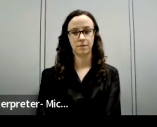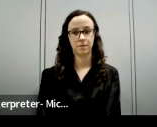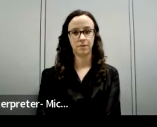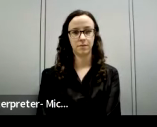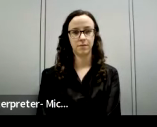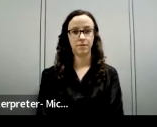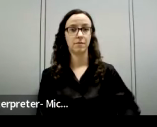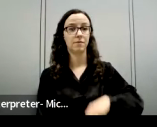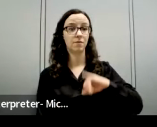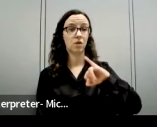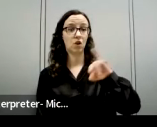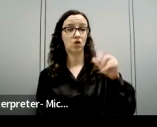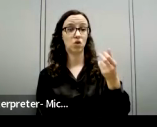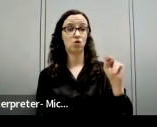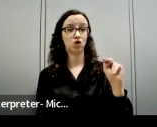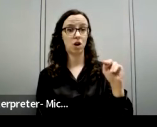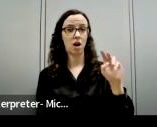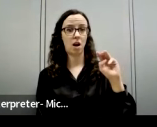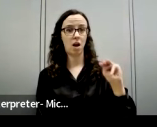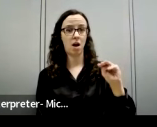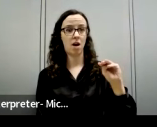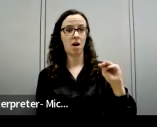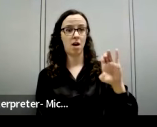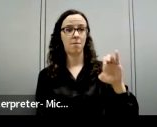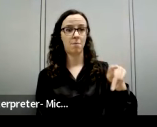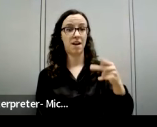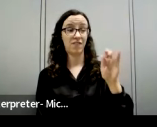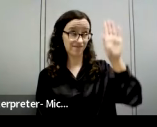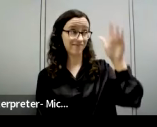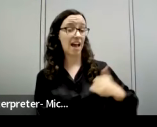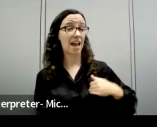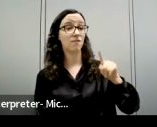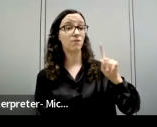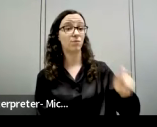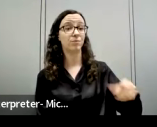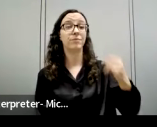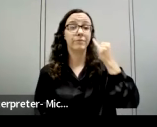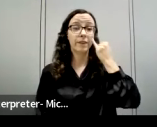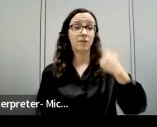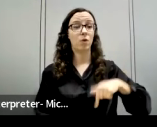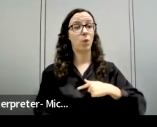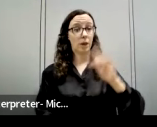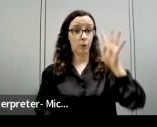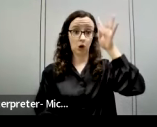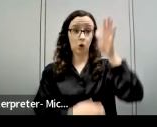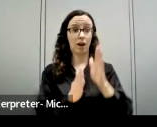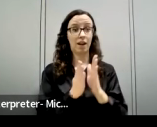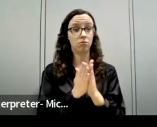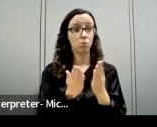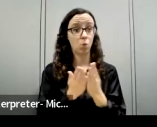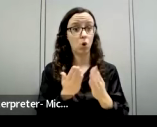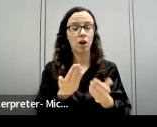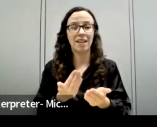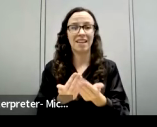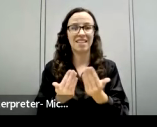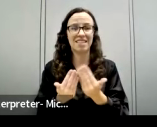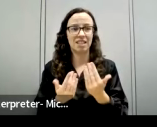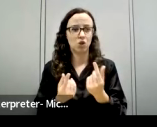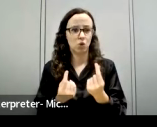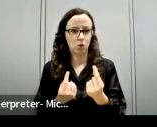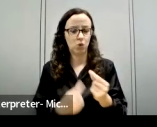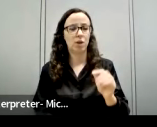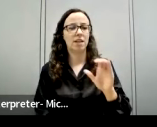I have a question. So if we're going to try and create a textbook, the easiest thing would be to have like a CC by